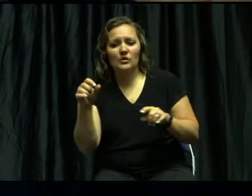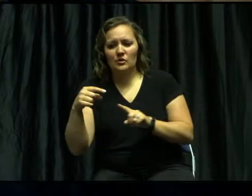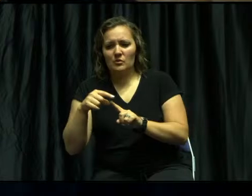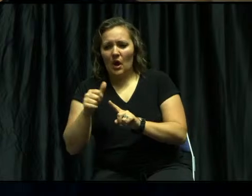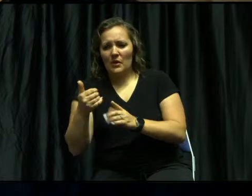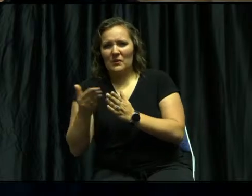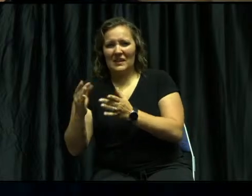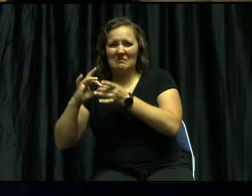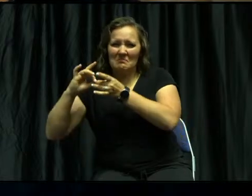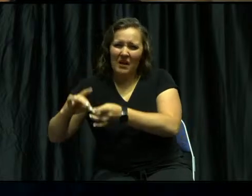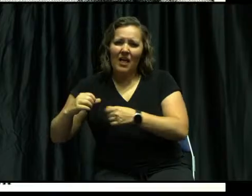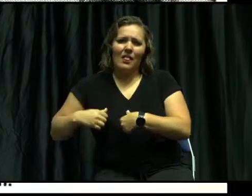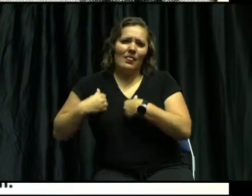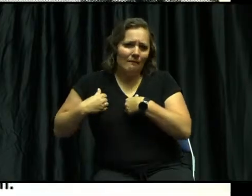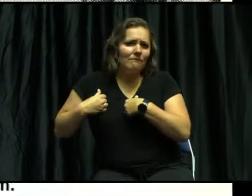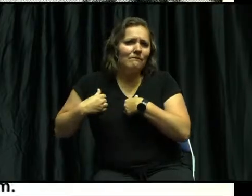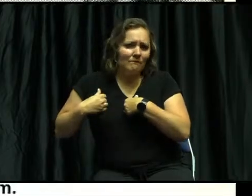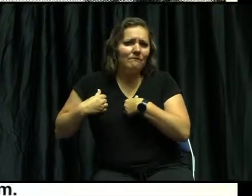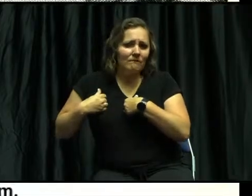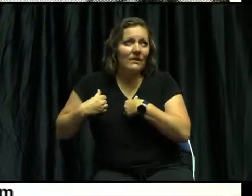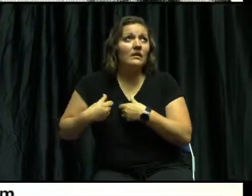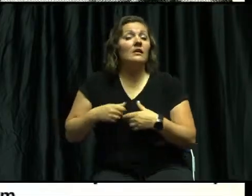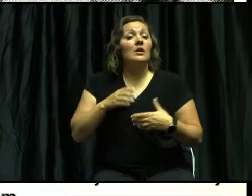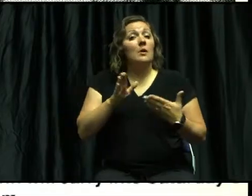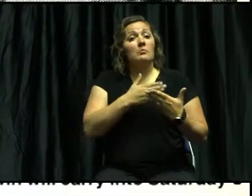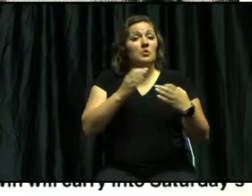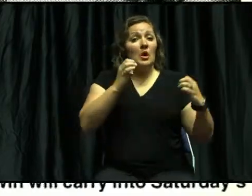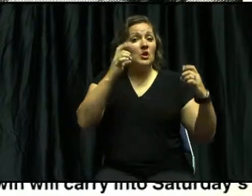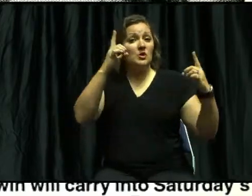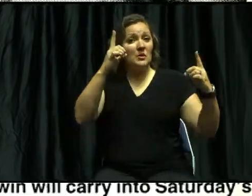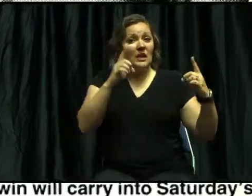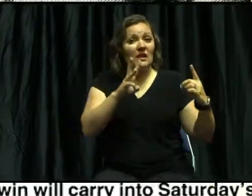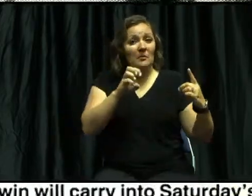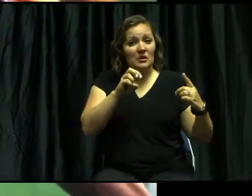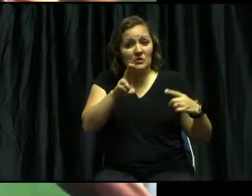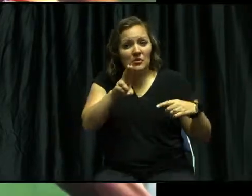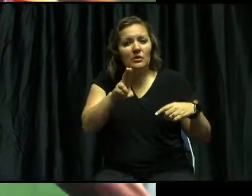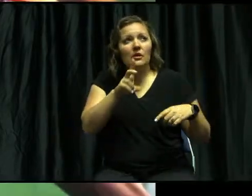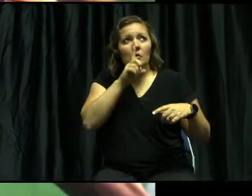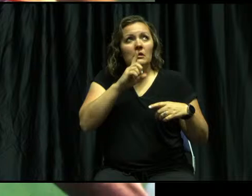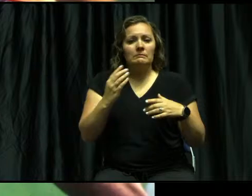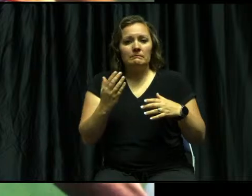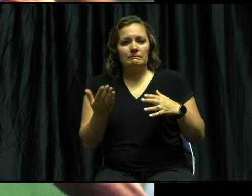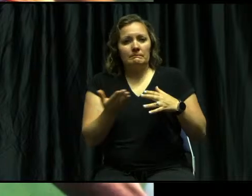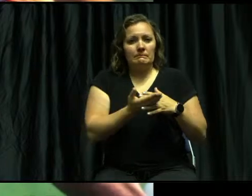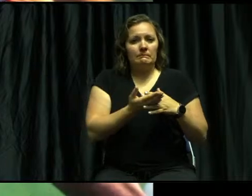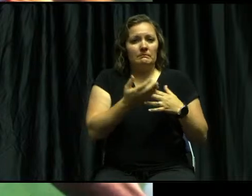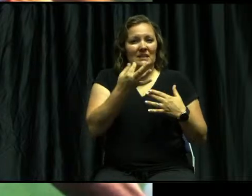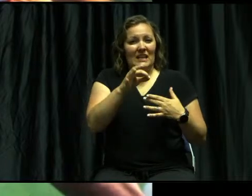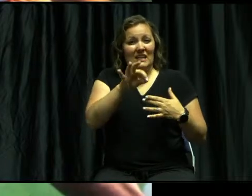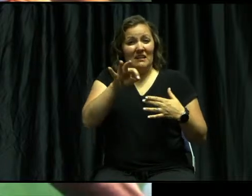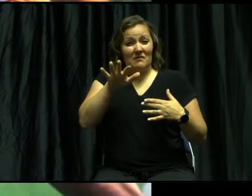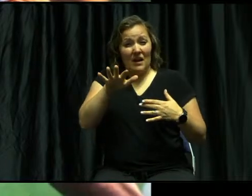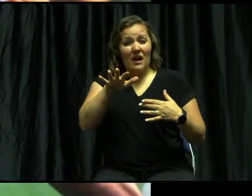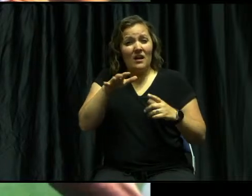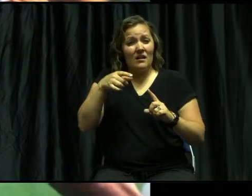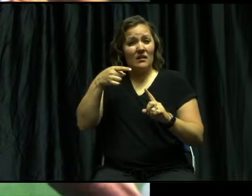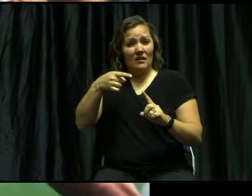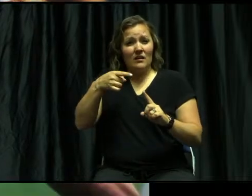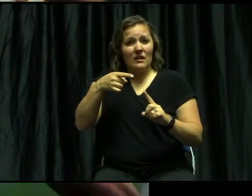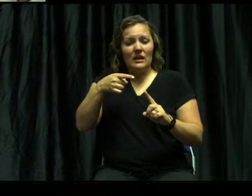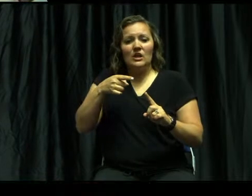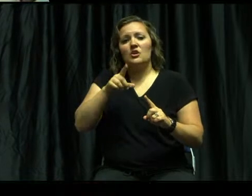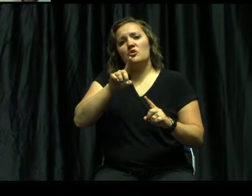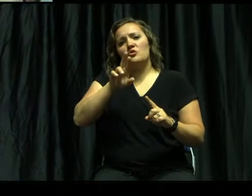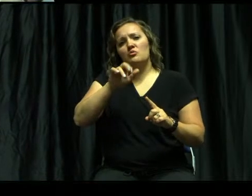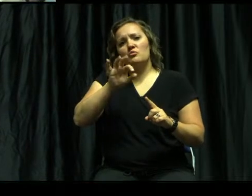with life in itself. His musical education at WSU was interrupted in 1995 when Mr. Papua was